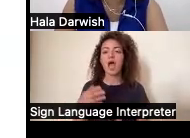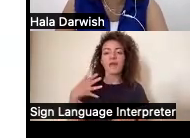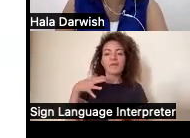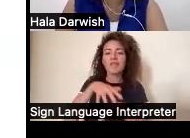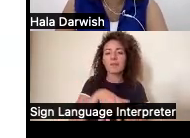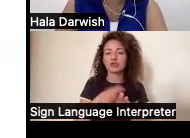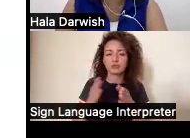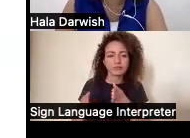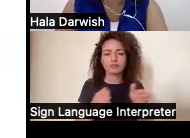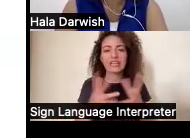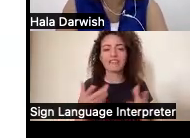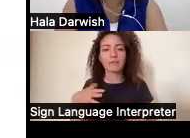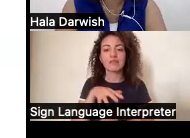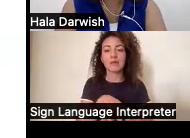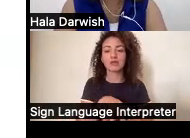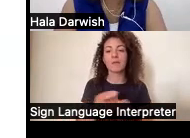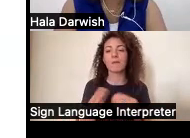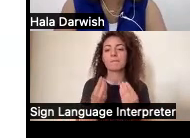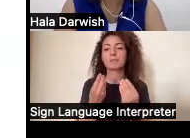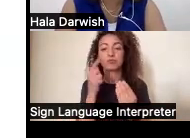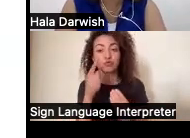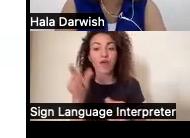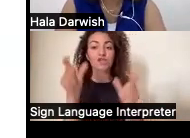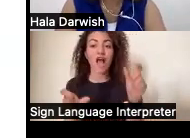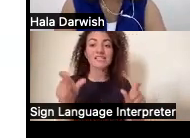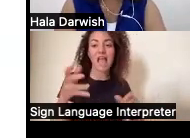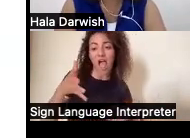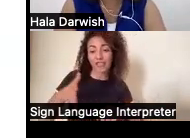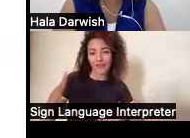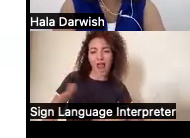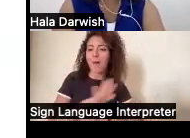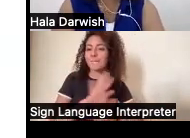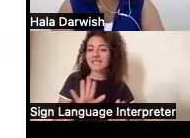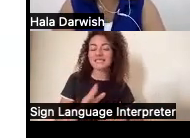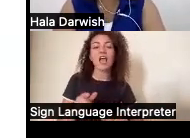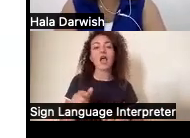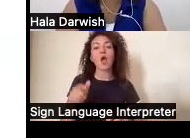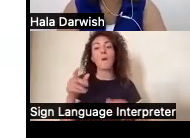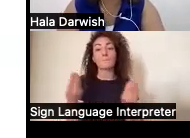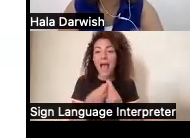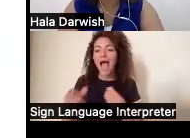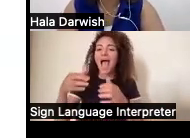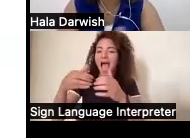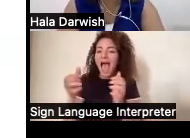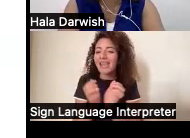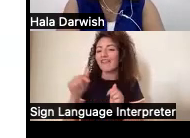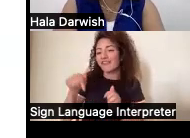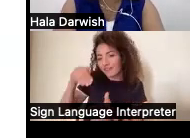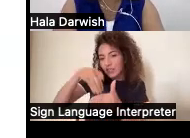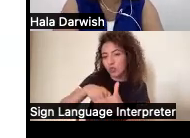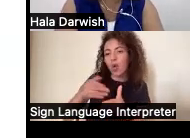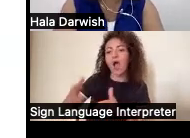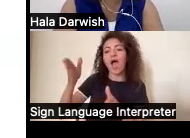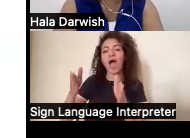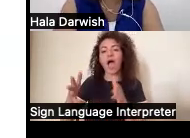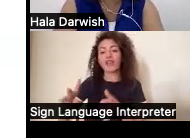to address the needs of children with disabilities, the families of children with disabilities. The objective is